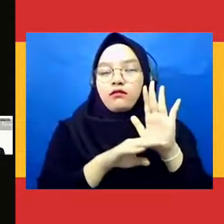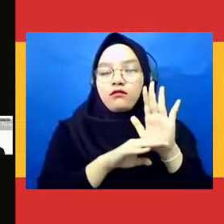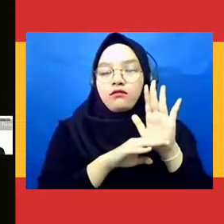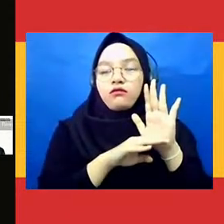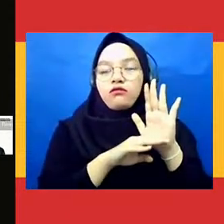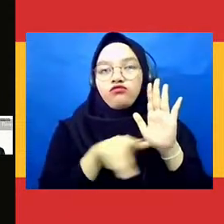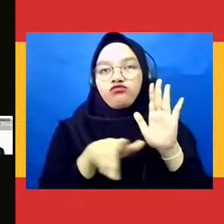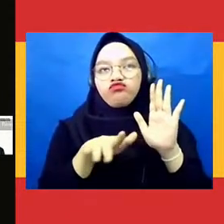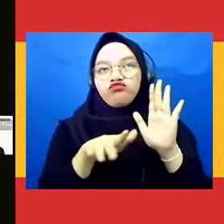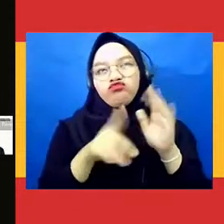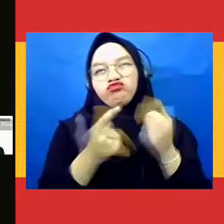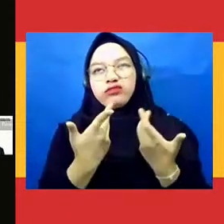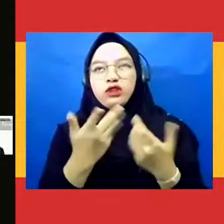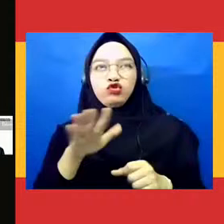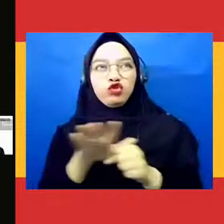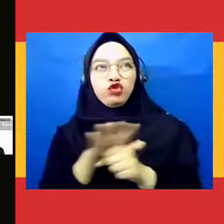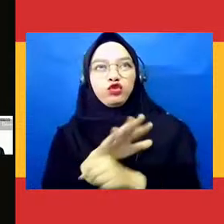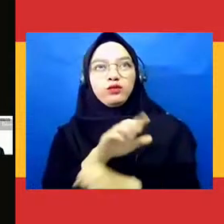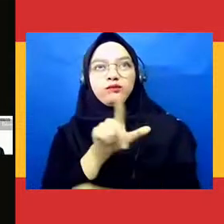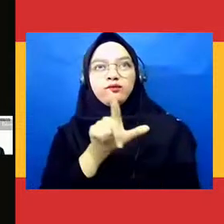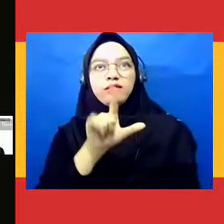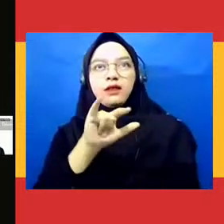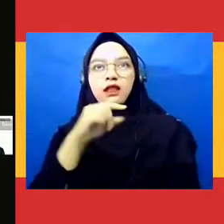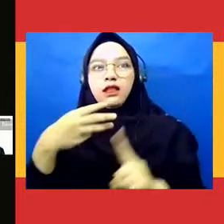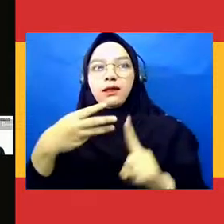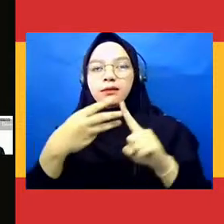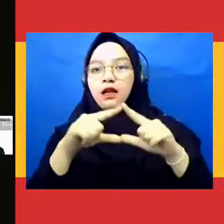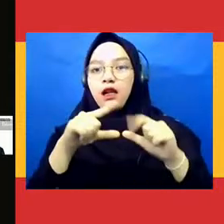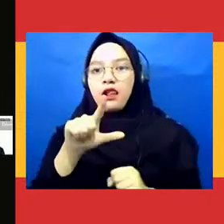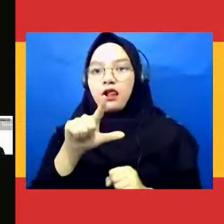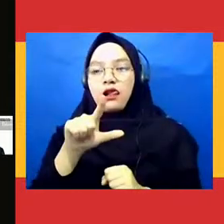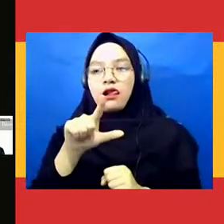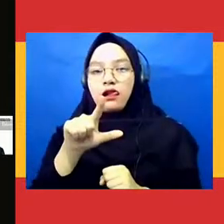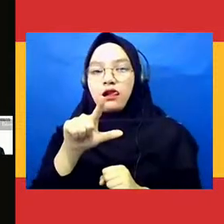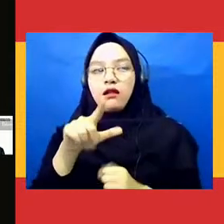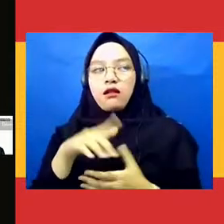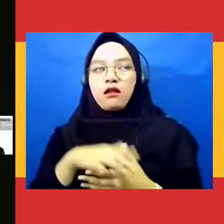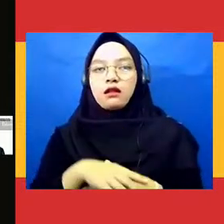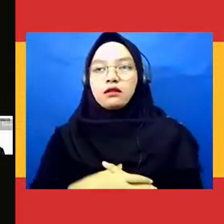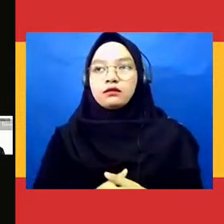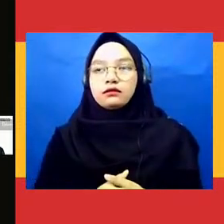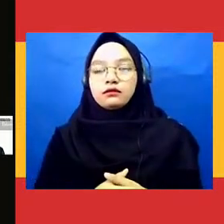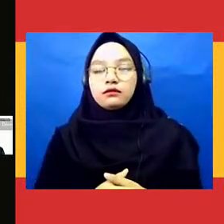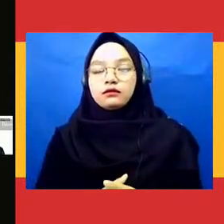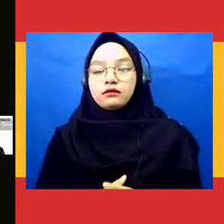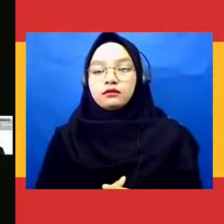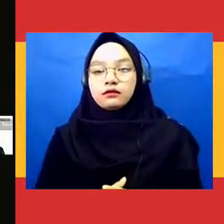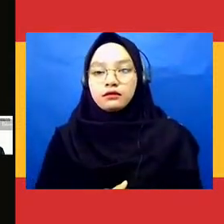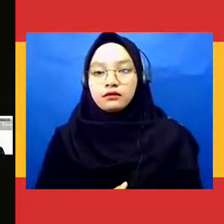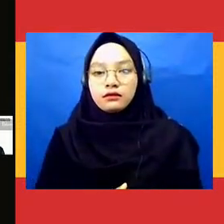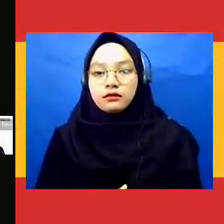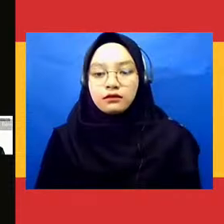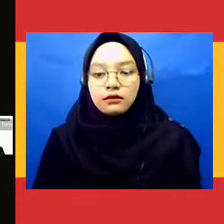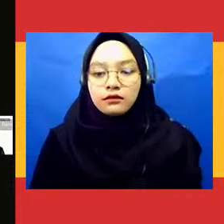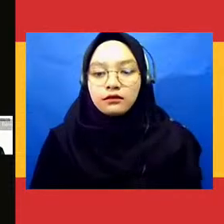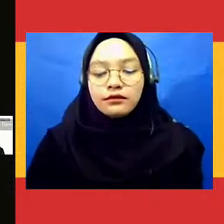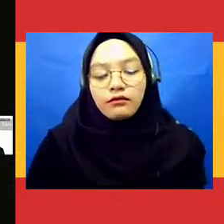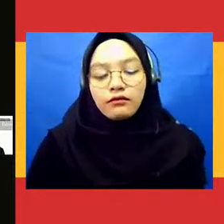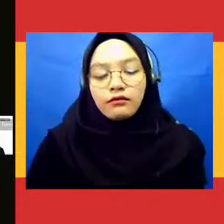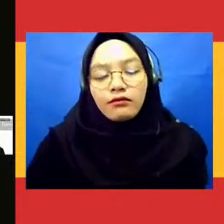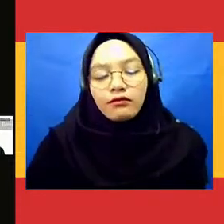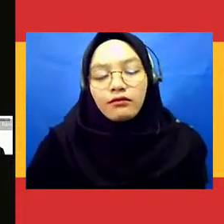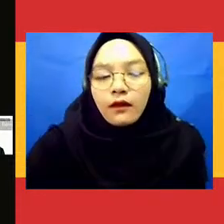standard, like health insurance, accident insurance, old age and